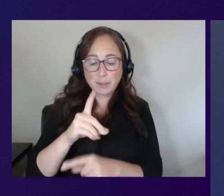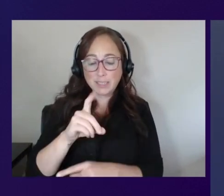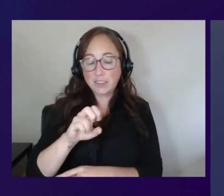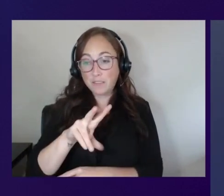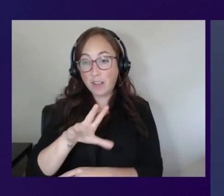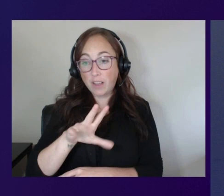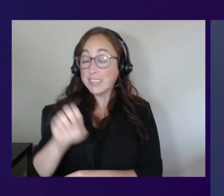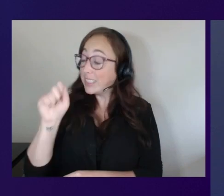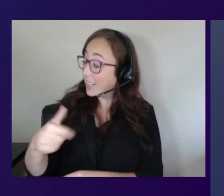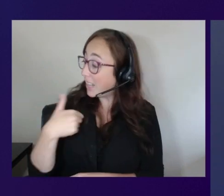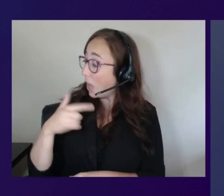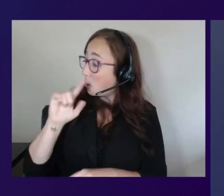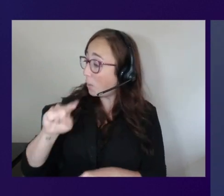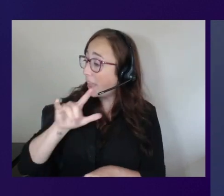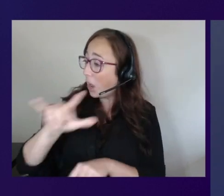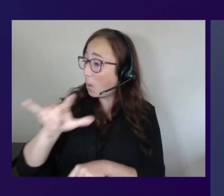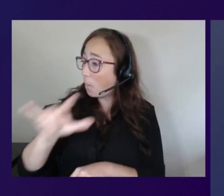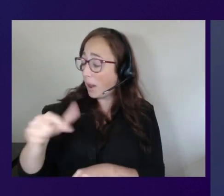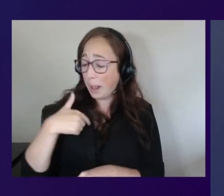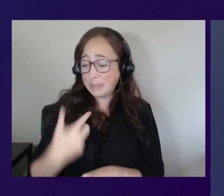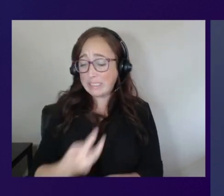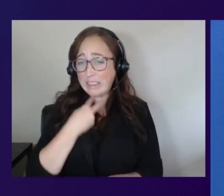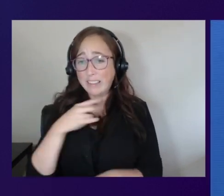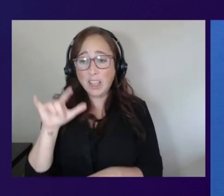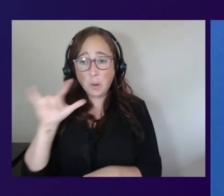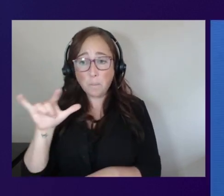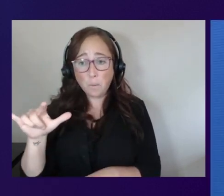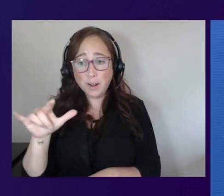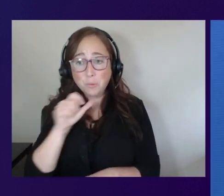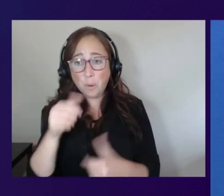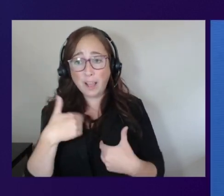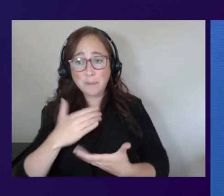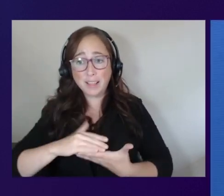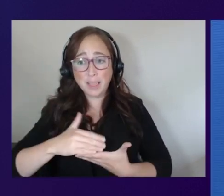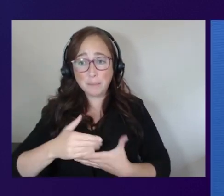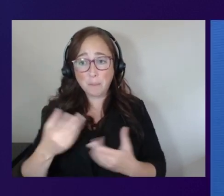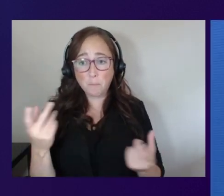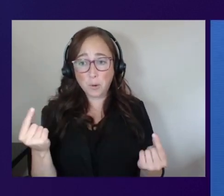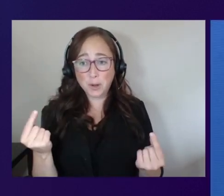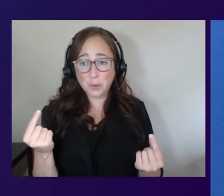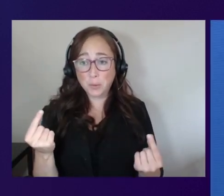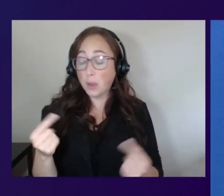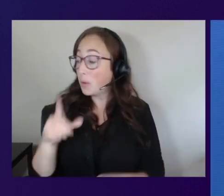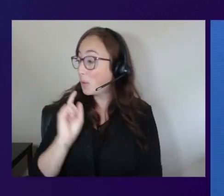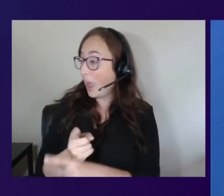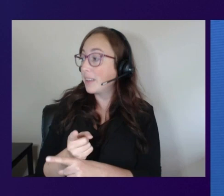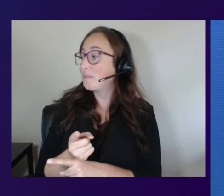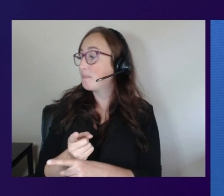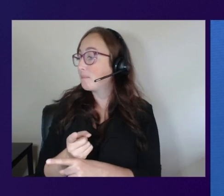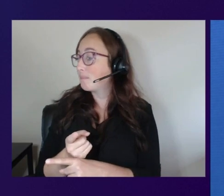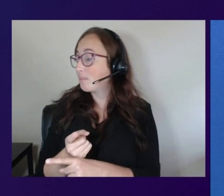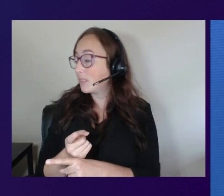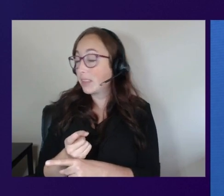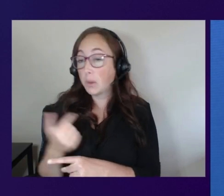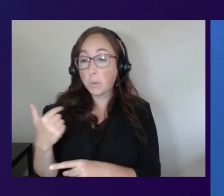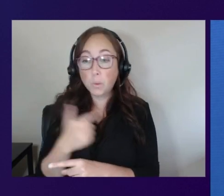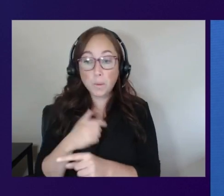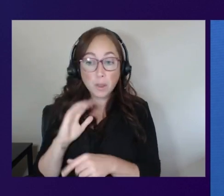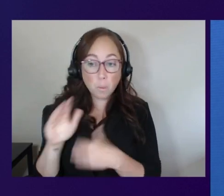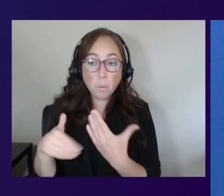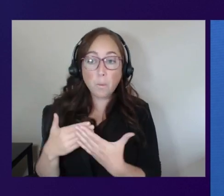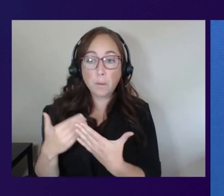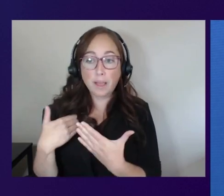Ariel. What can I use? I don't have my laptop. Yeah, same here. I bet each of us will have a bunch of